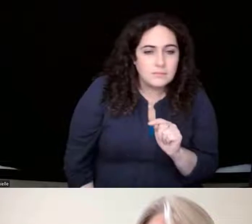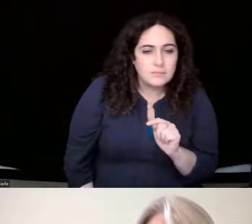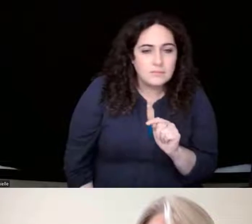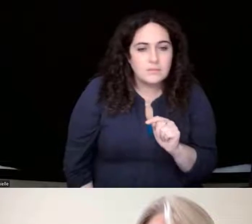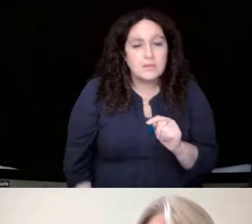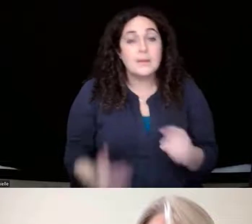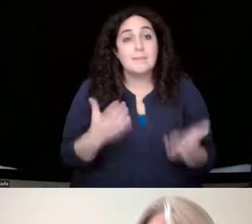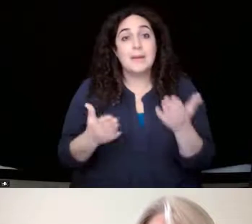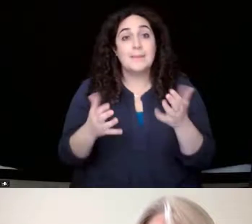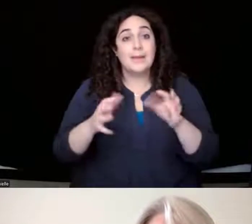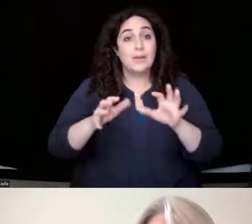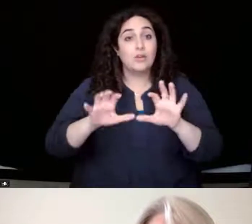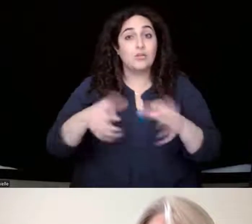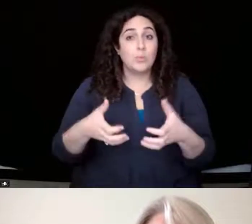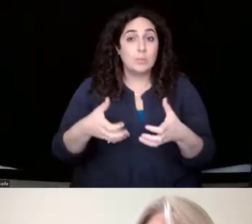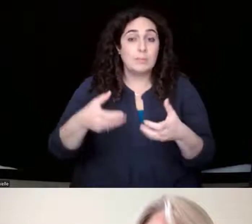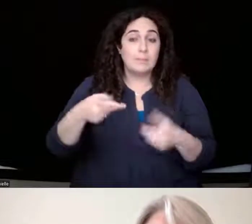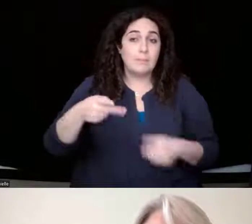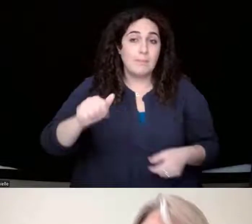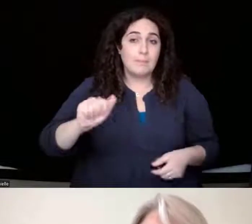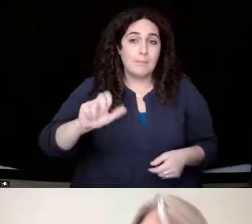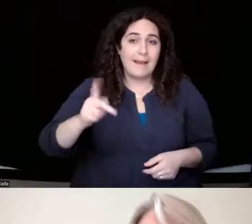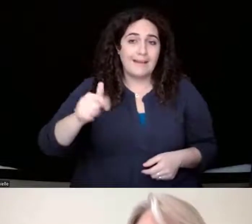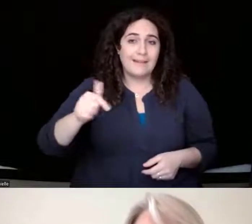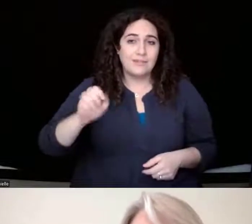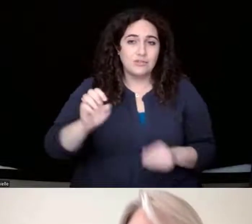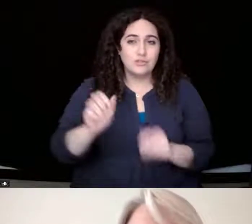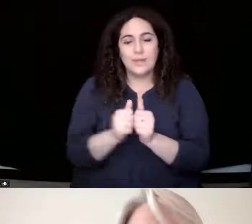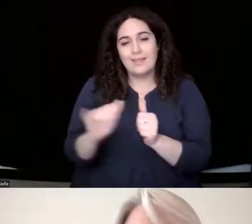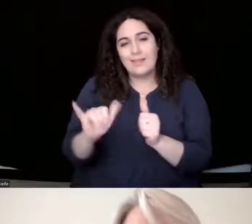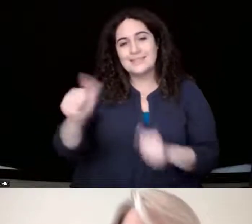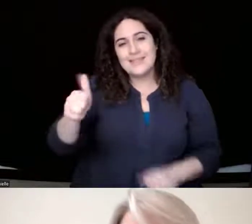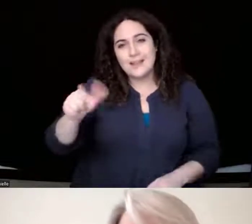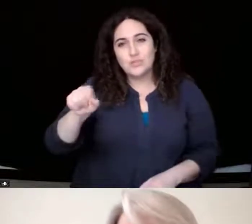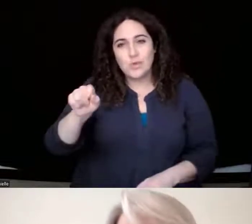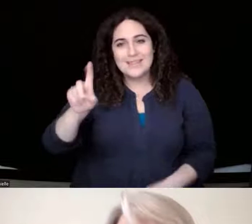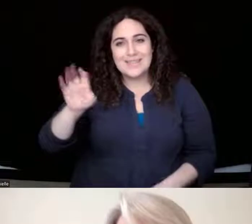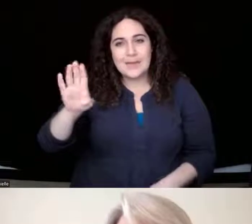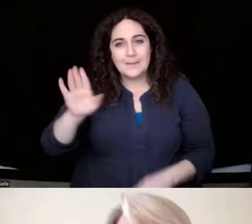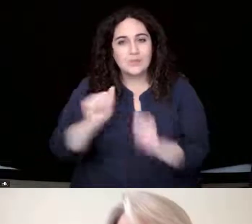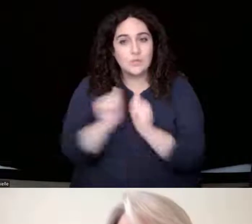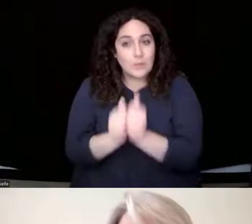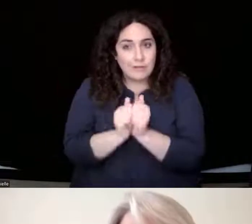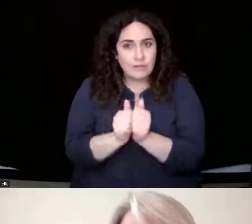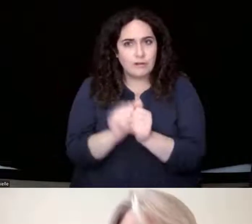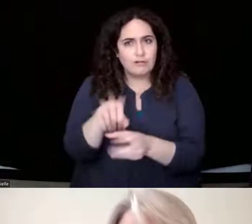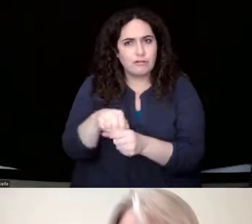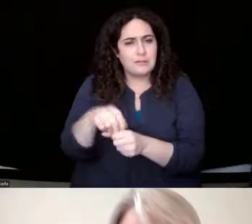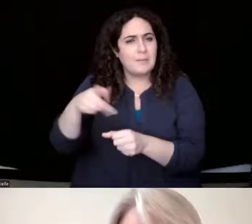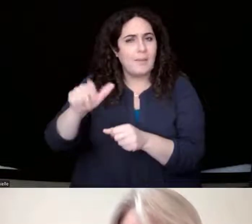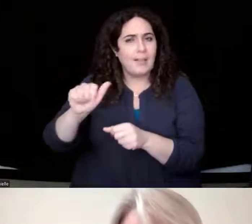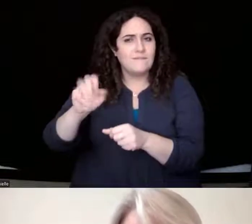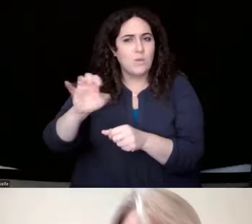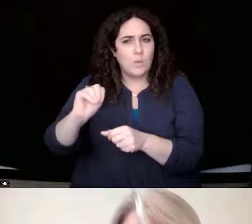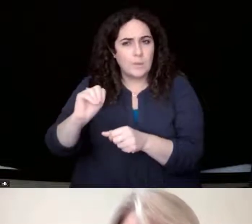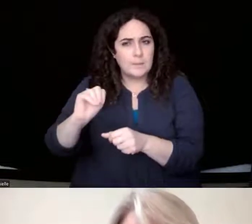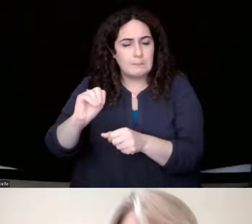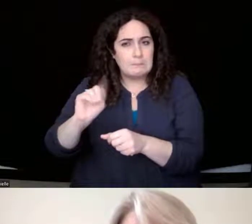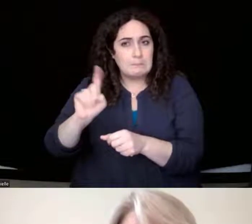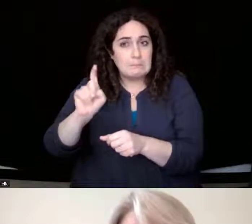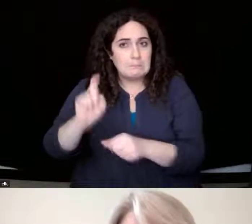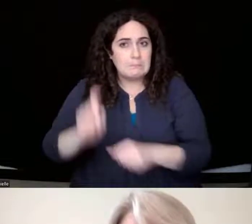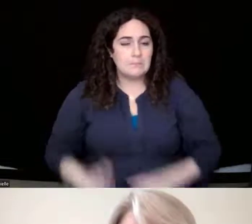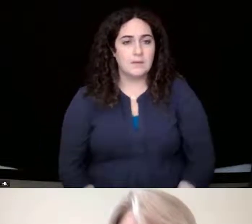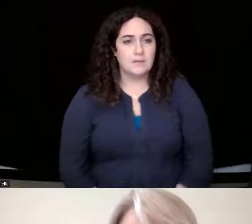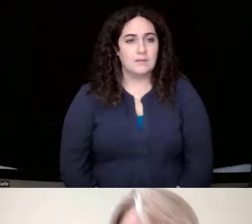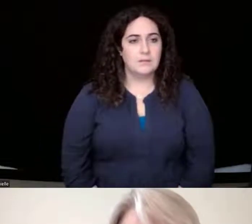journal databases together. Did that make sense? Yeah. So I want to be clear that I am not